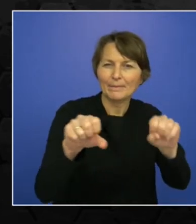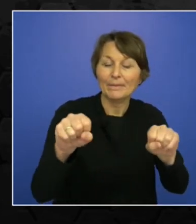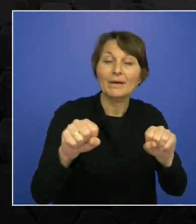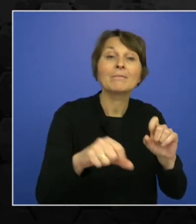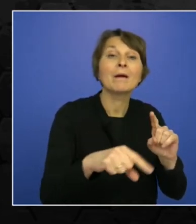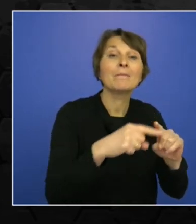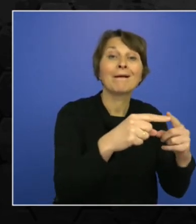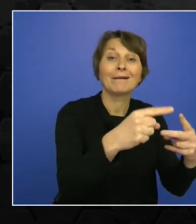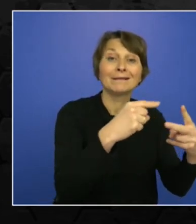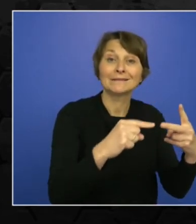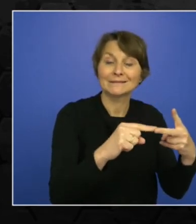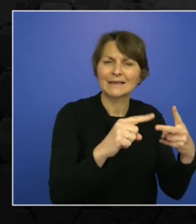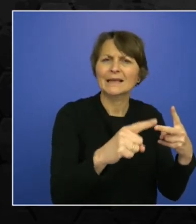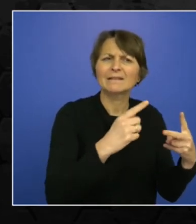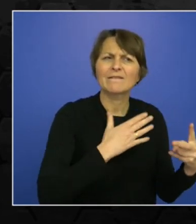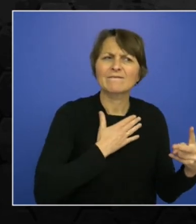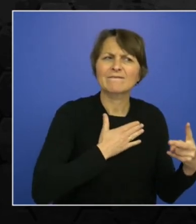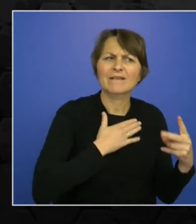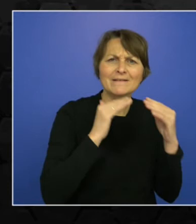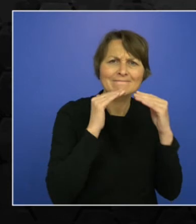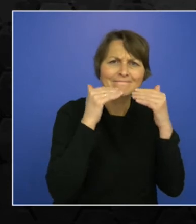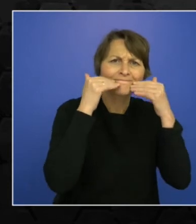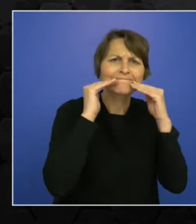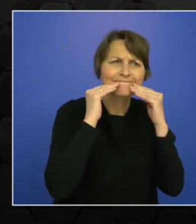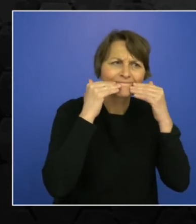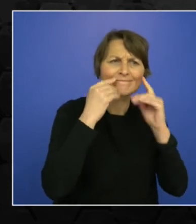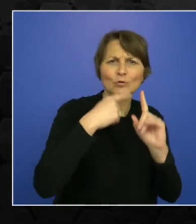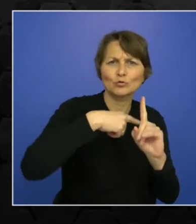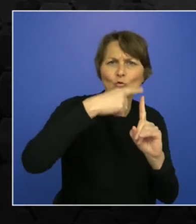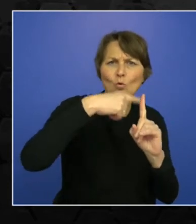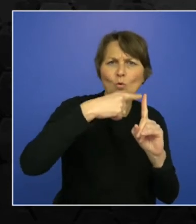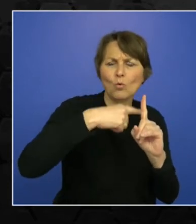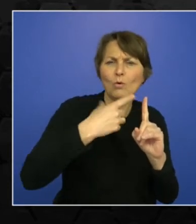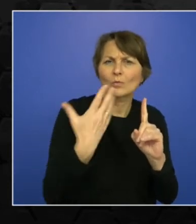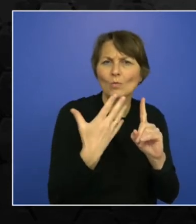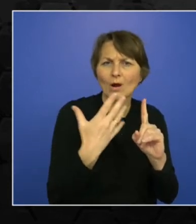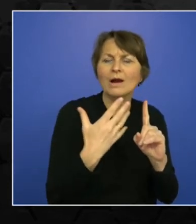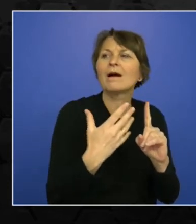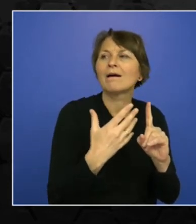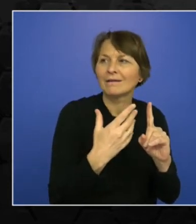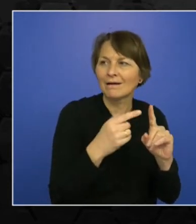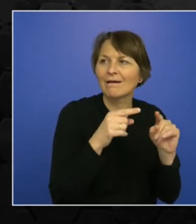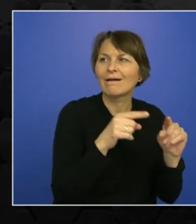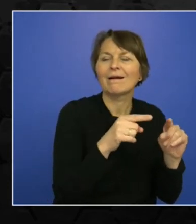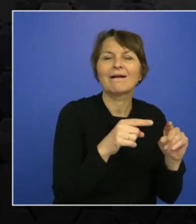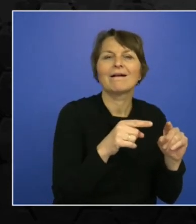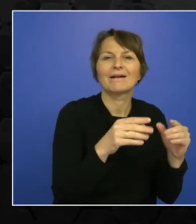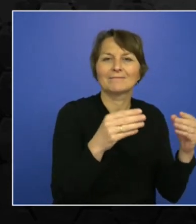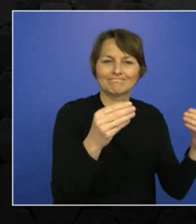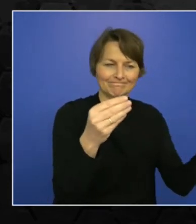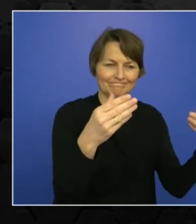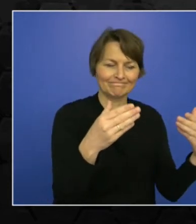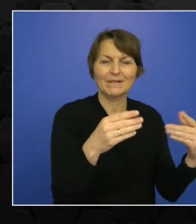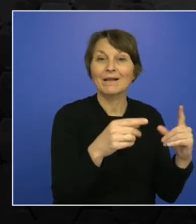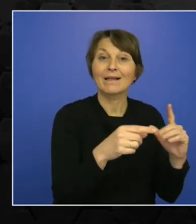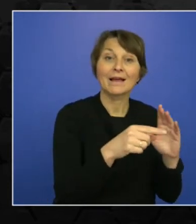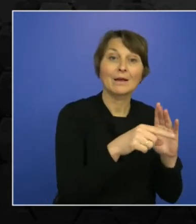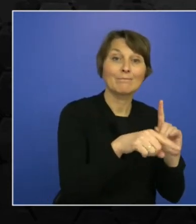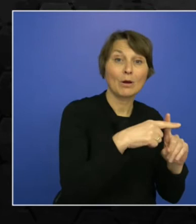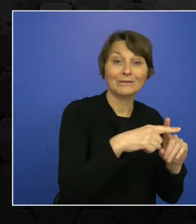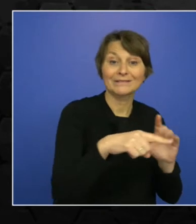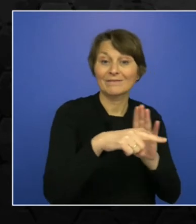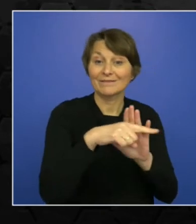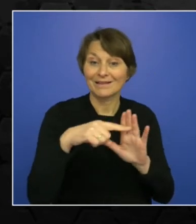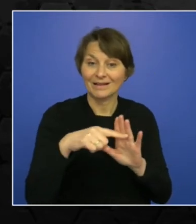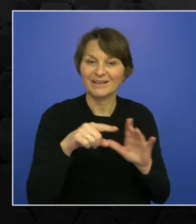and then you can see like the percentage for each sentiment score, like neutral score, negative, neutral, and positive score.